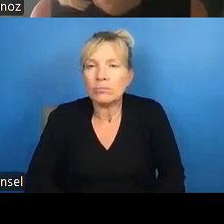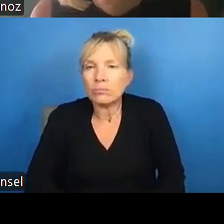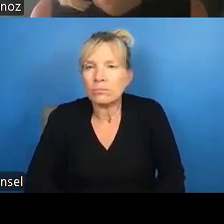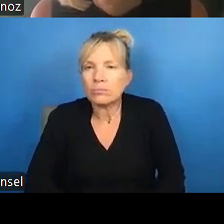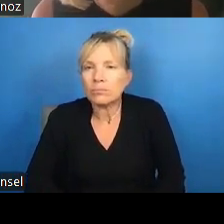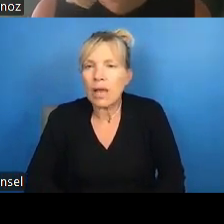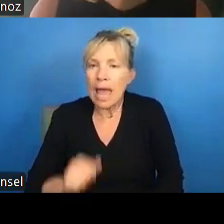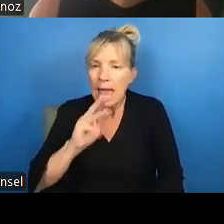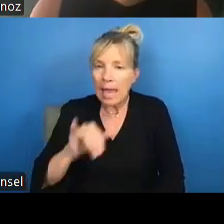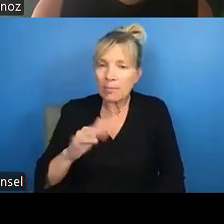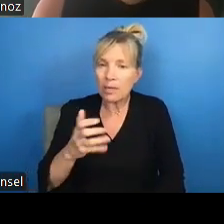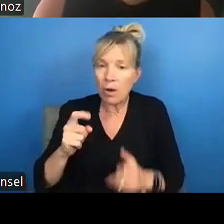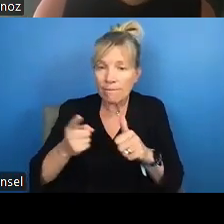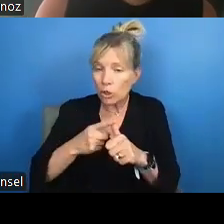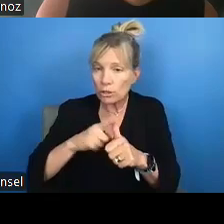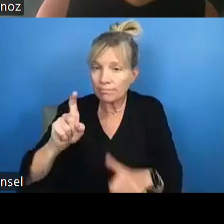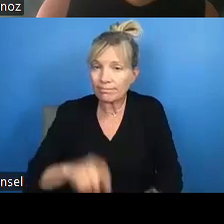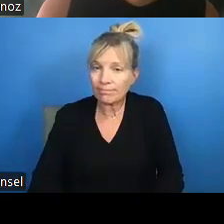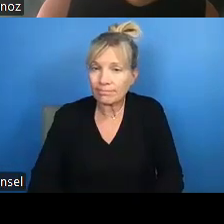Amy, would you like to go first?